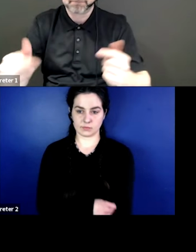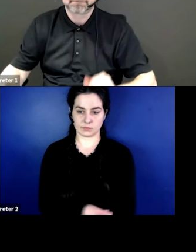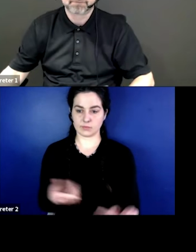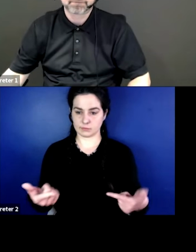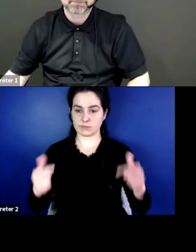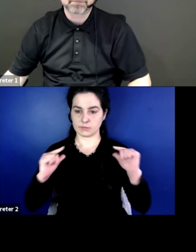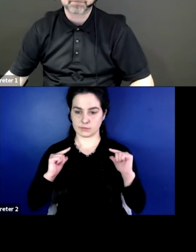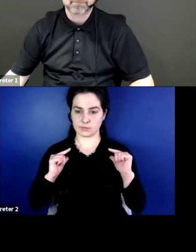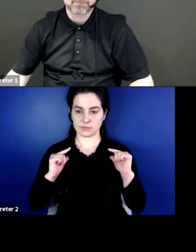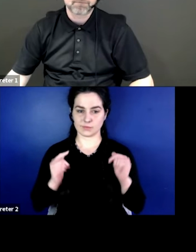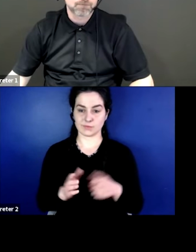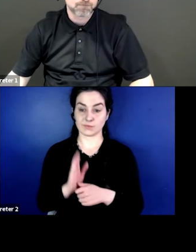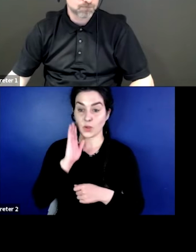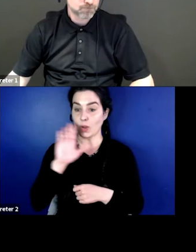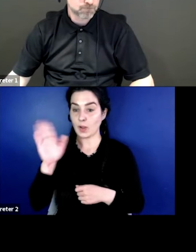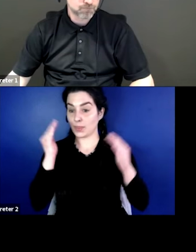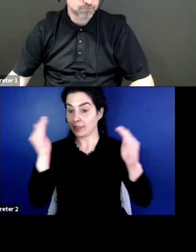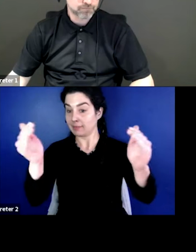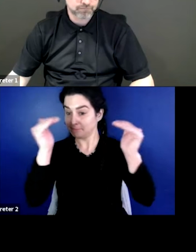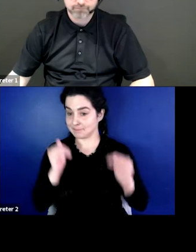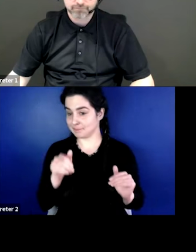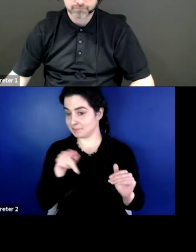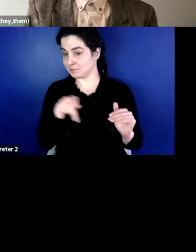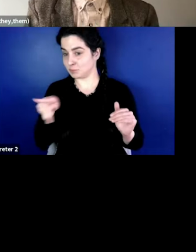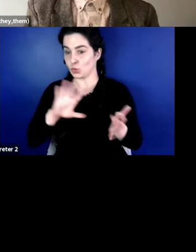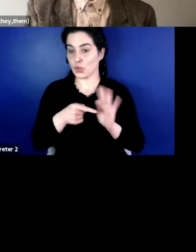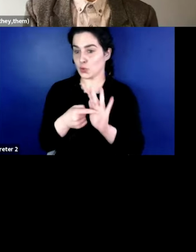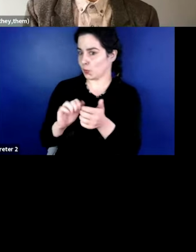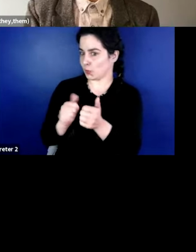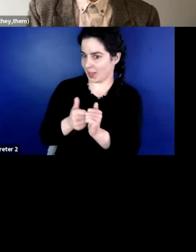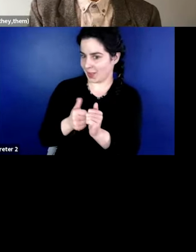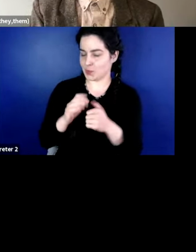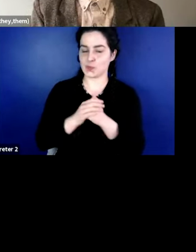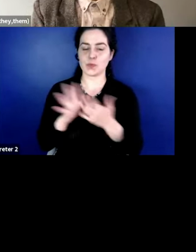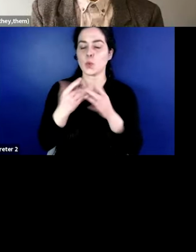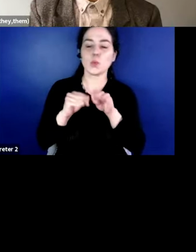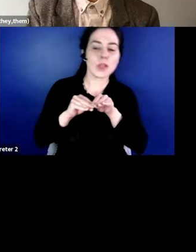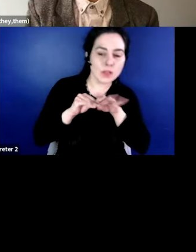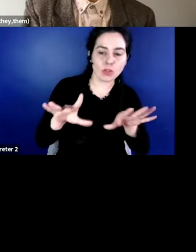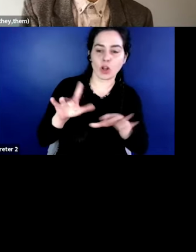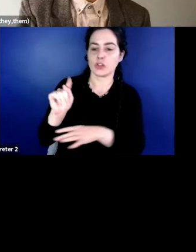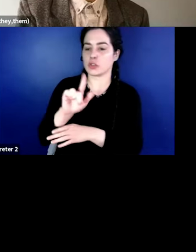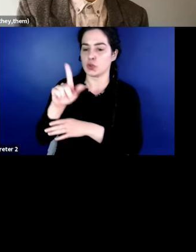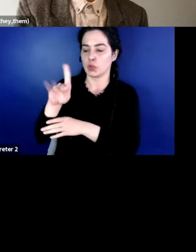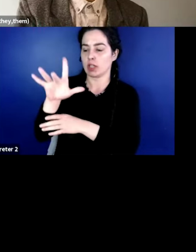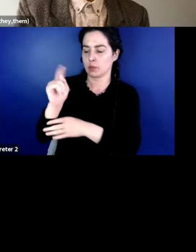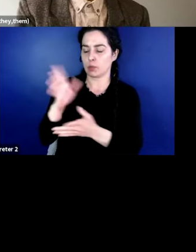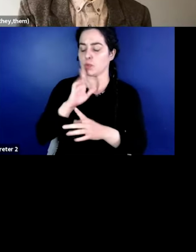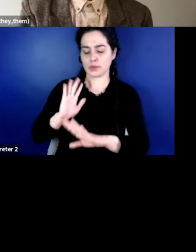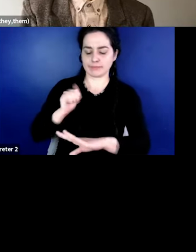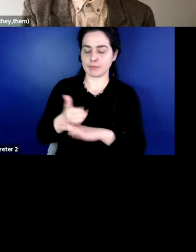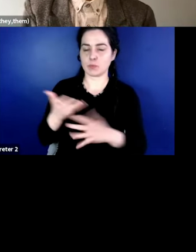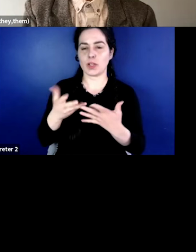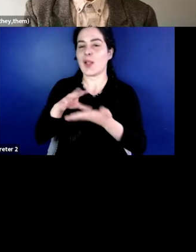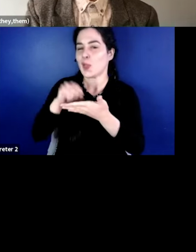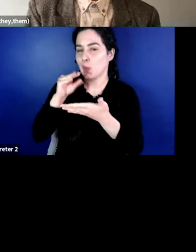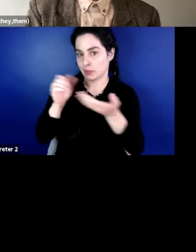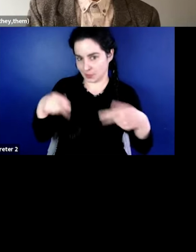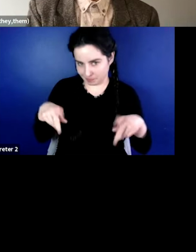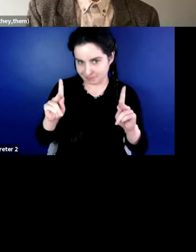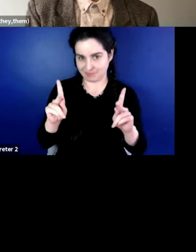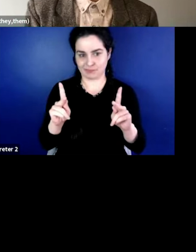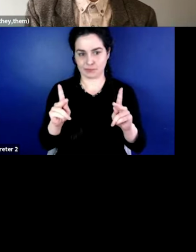and share with you how. So after the launch of the toolkit, we wanted to create learning opportunities to allow folks